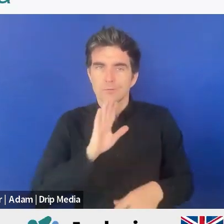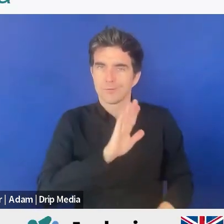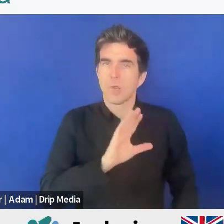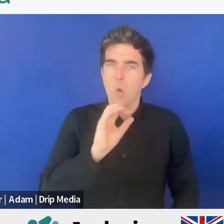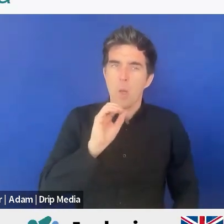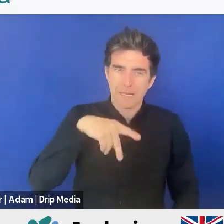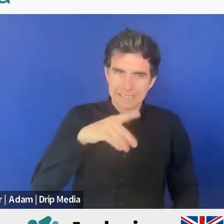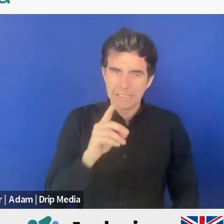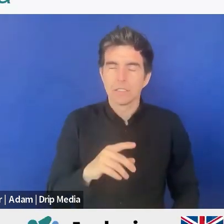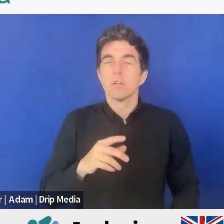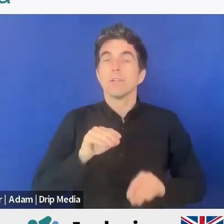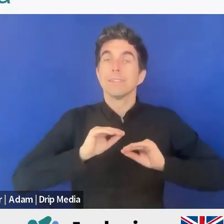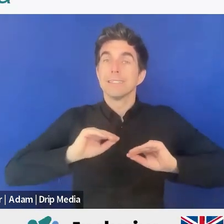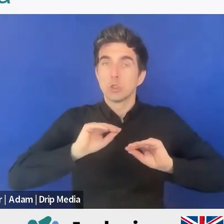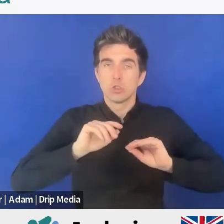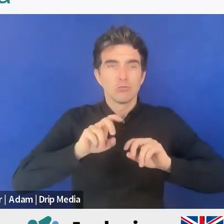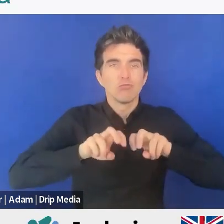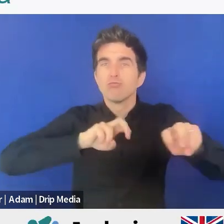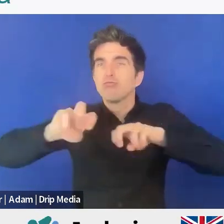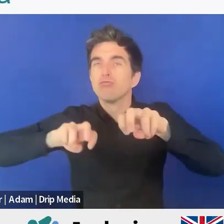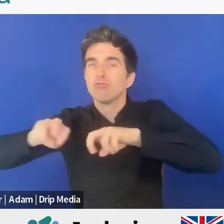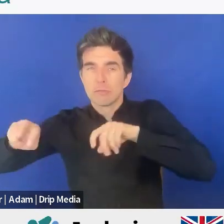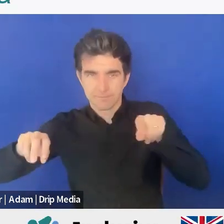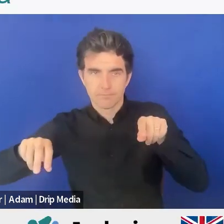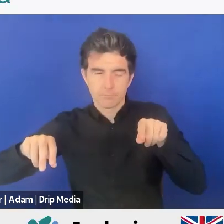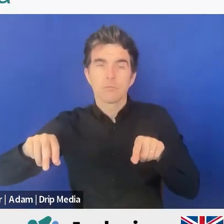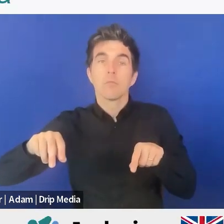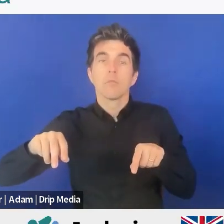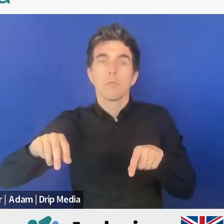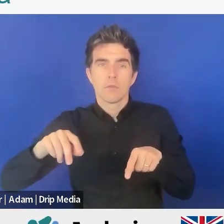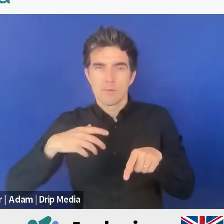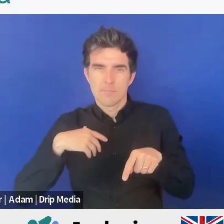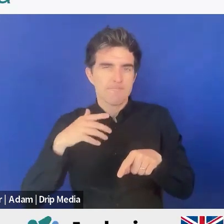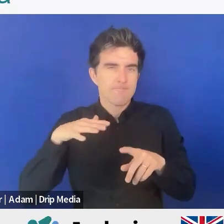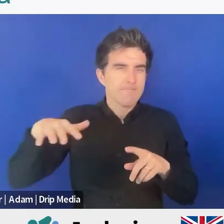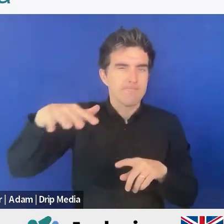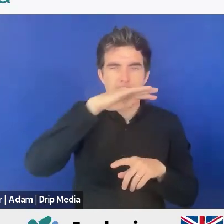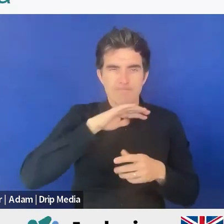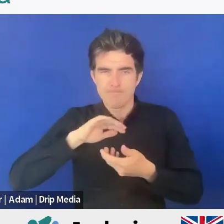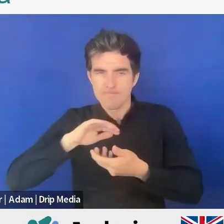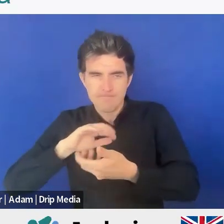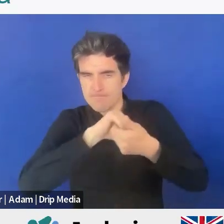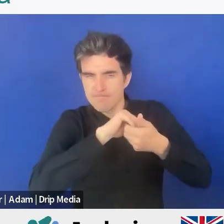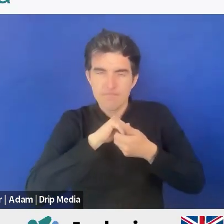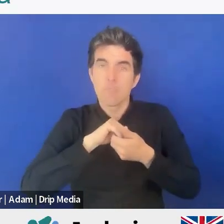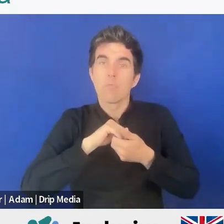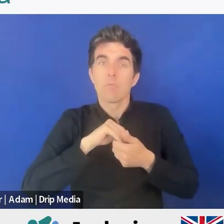these actions, we have aimed to build trust and make inclusive education as a community-based